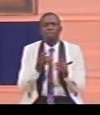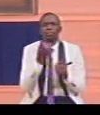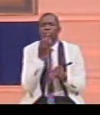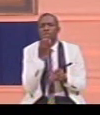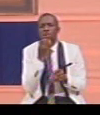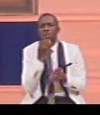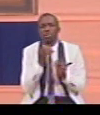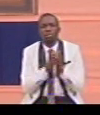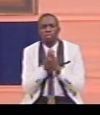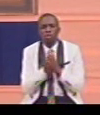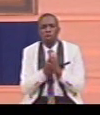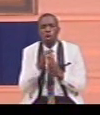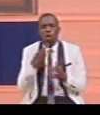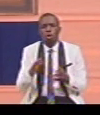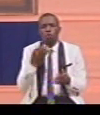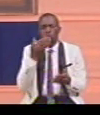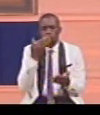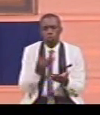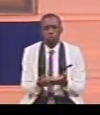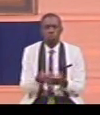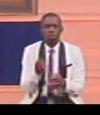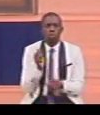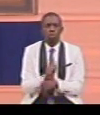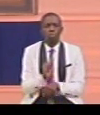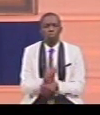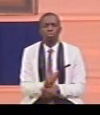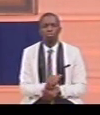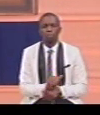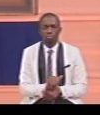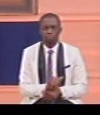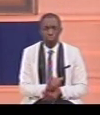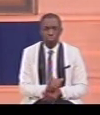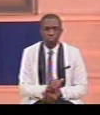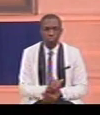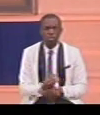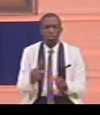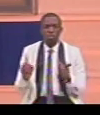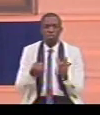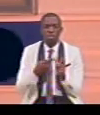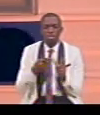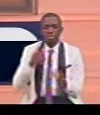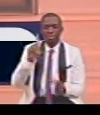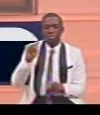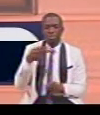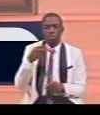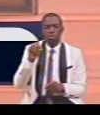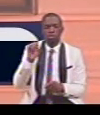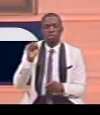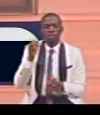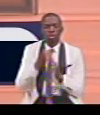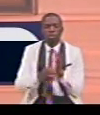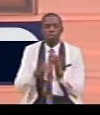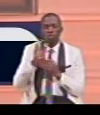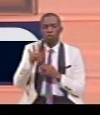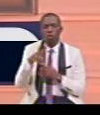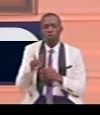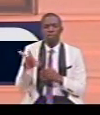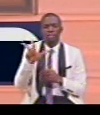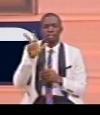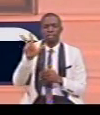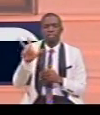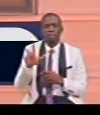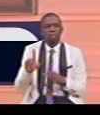chapter 4. 1 Thessalonians chapter 4, and we're reading from verse 3. 1 Thessalonians chapter 4, verse 3.